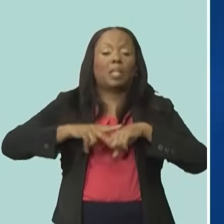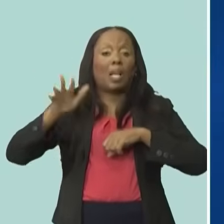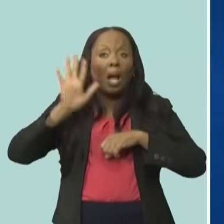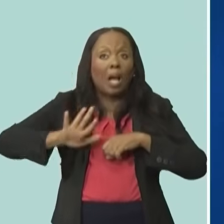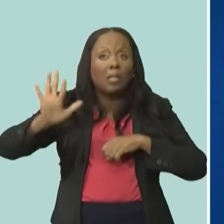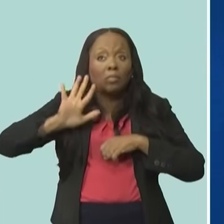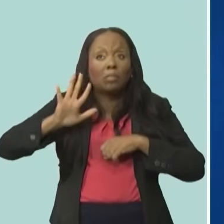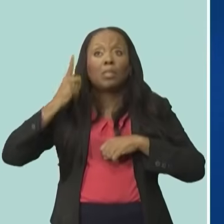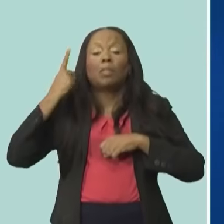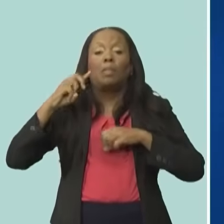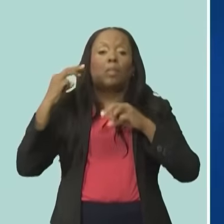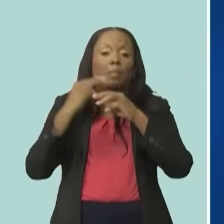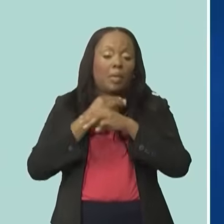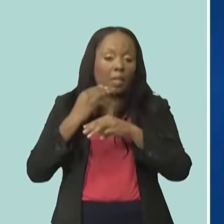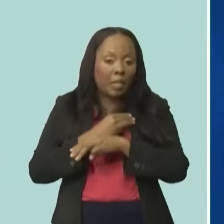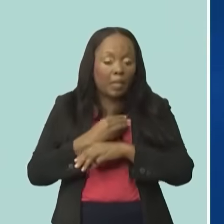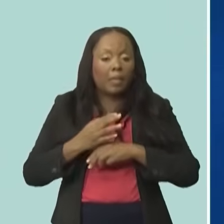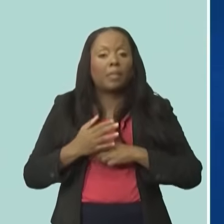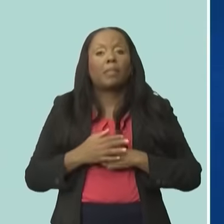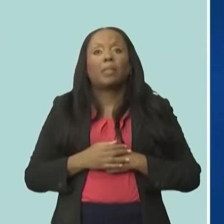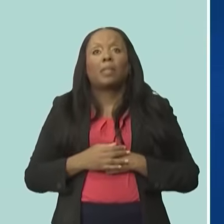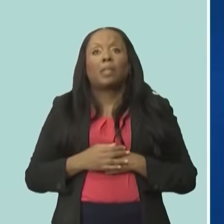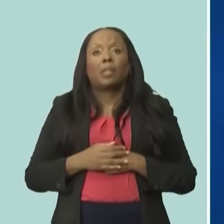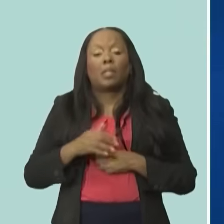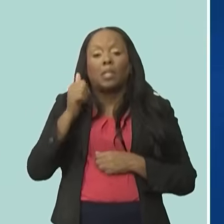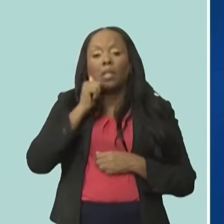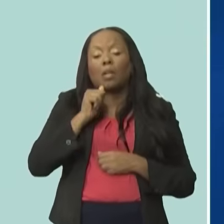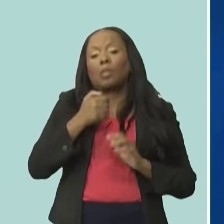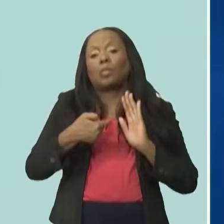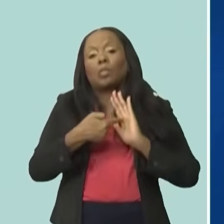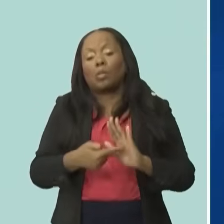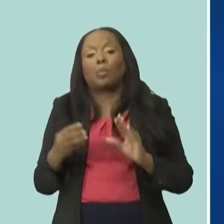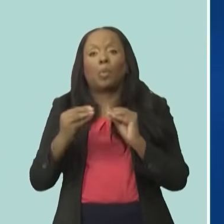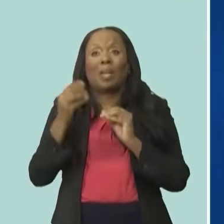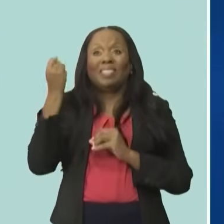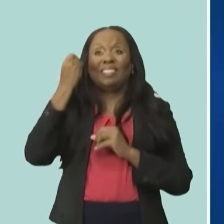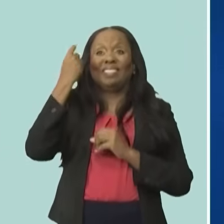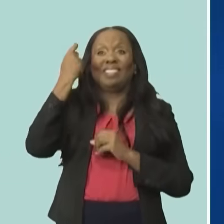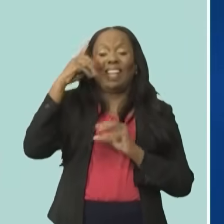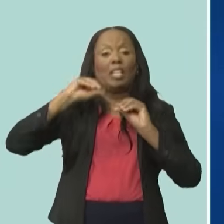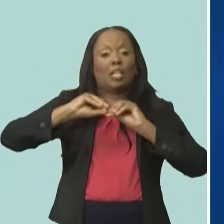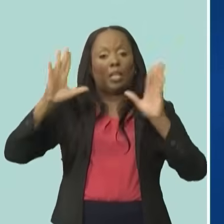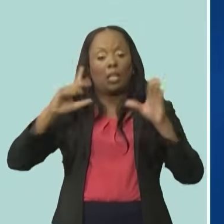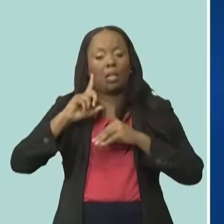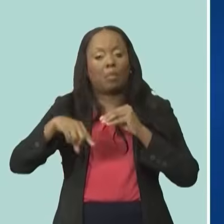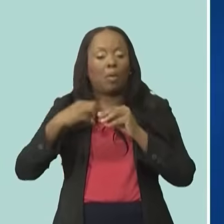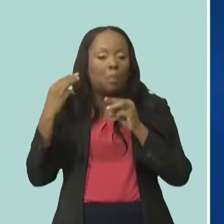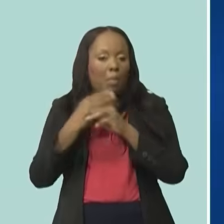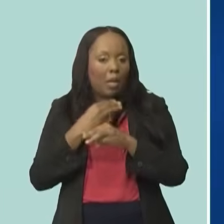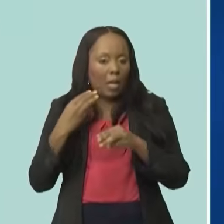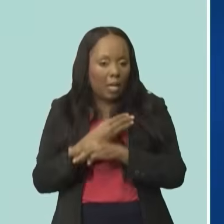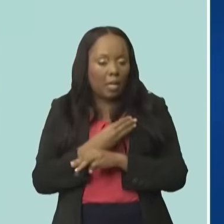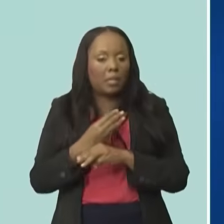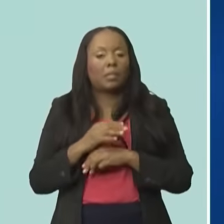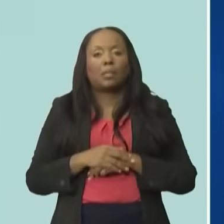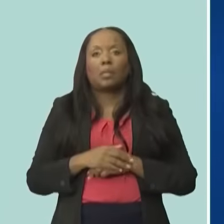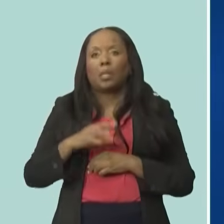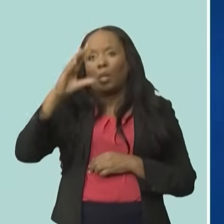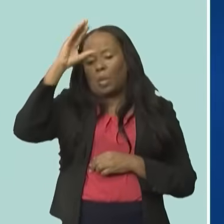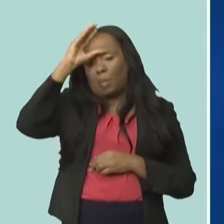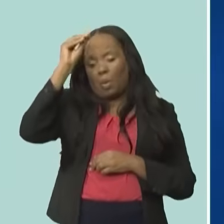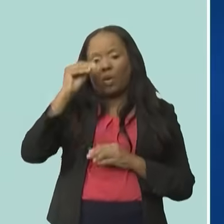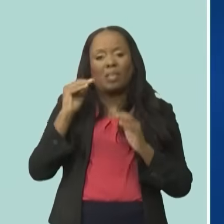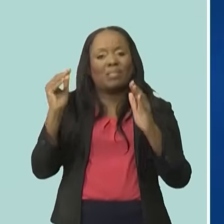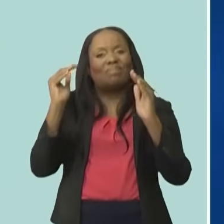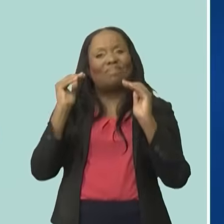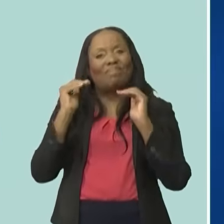of the paper and exhibit a higher level of understanding of mathematical concepts than their male counterparts, and